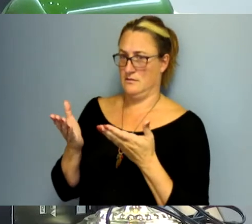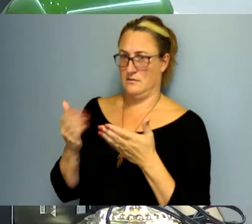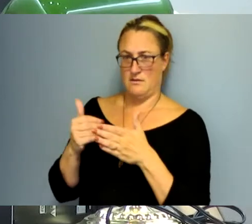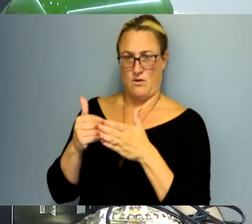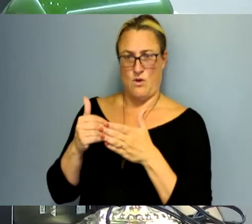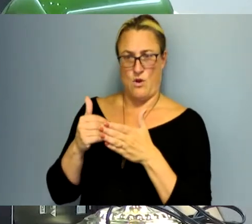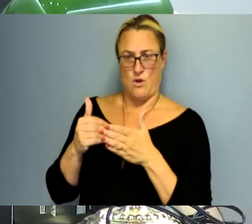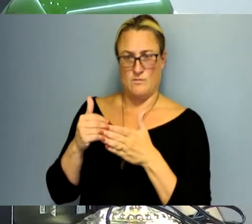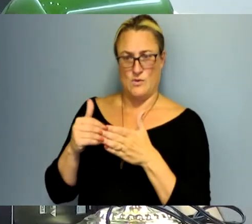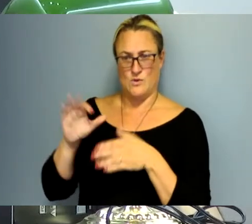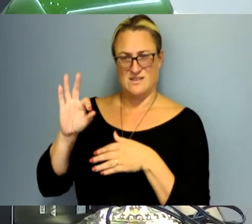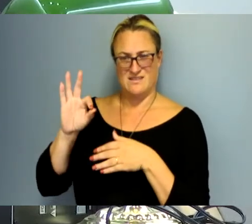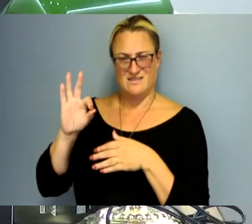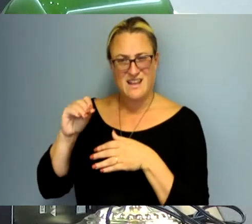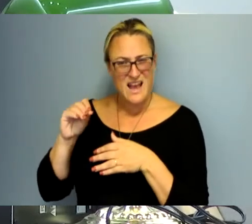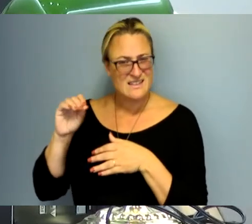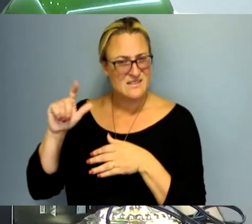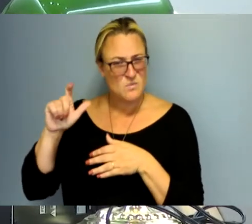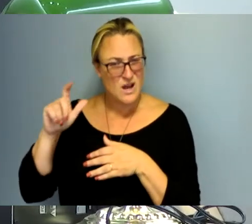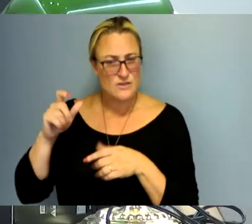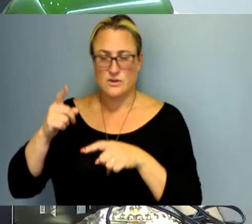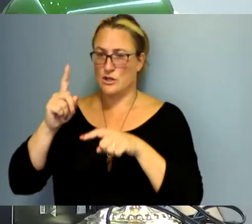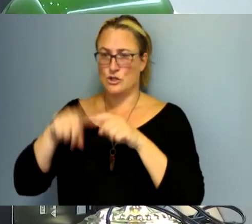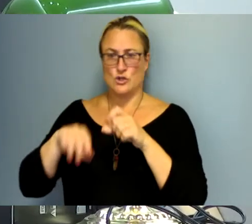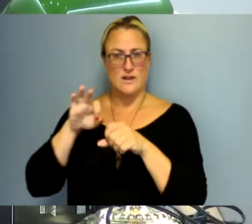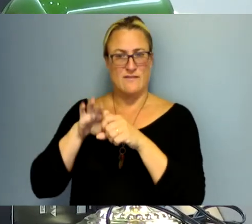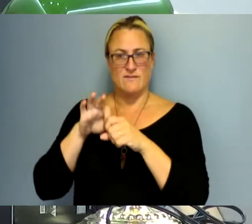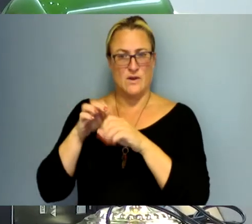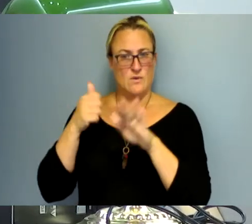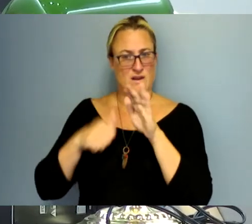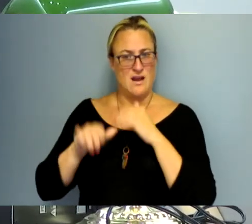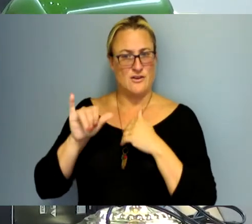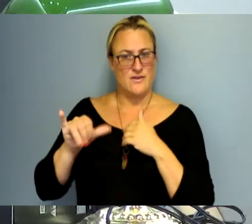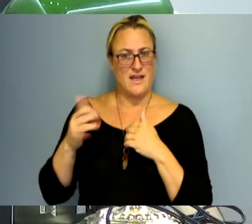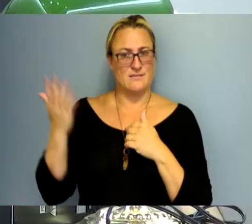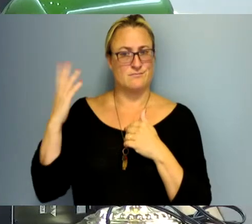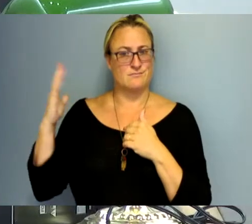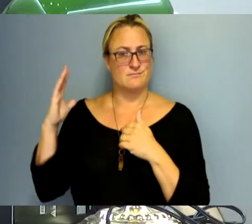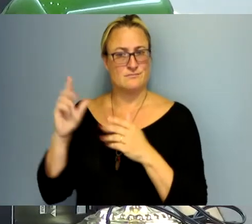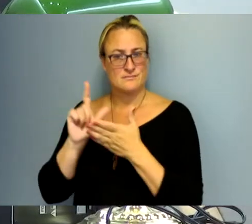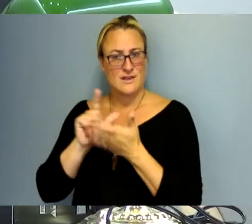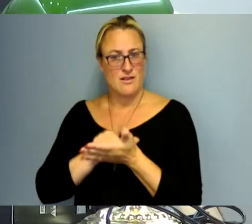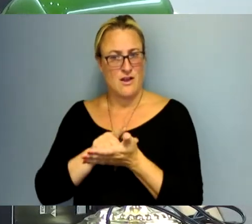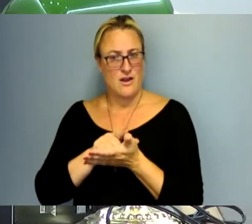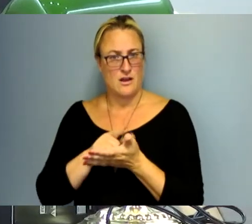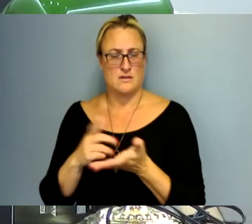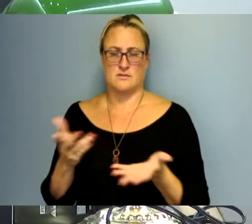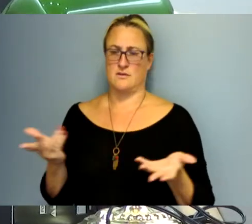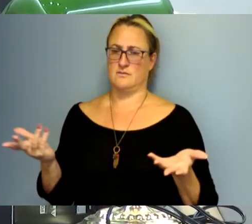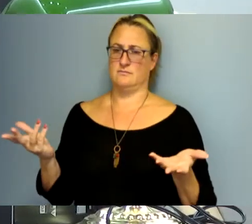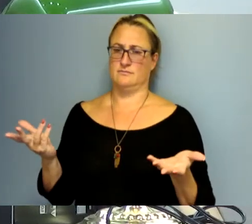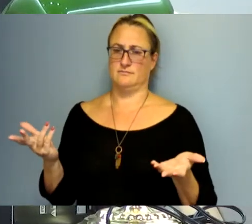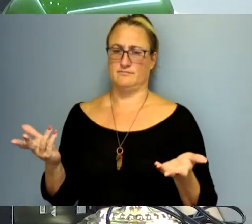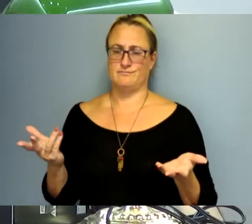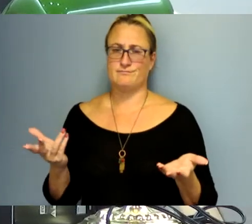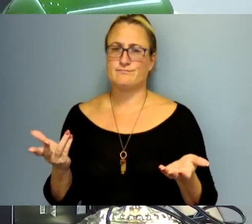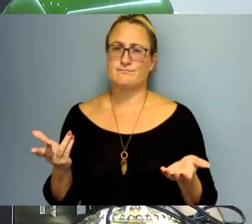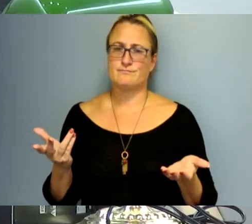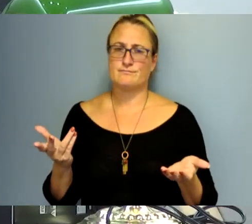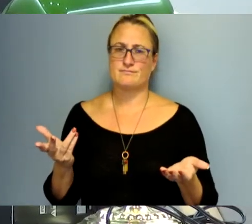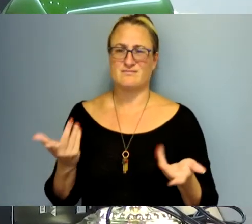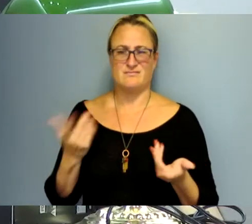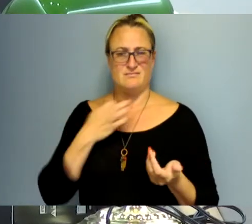100 who would not have been able to vote under that previous law. And so you have to start asking if the measures about